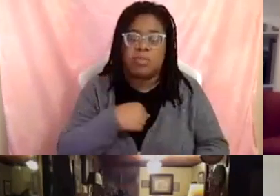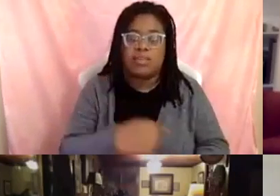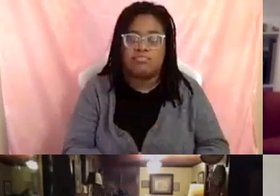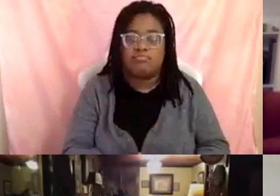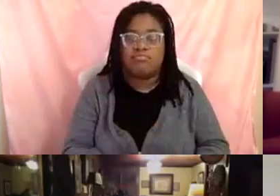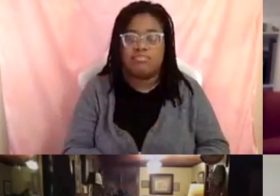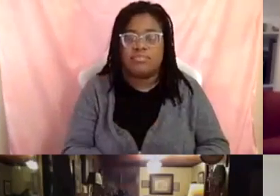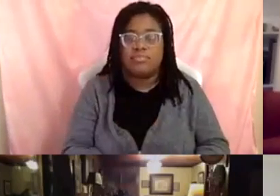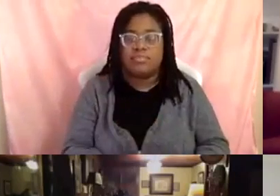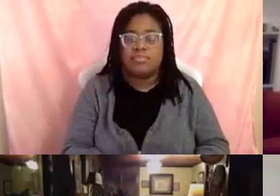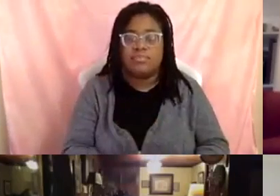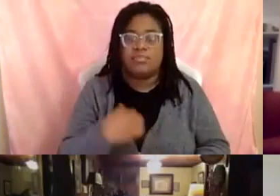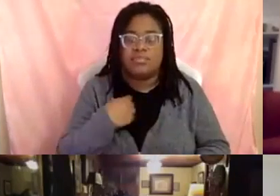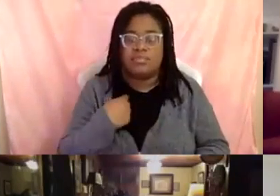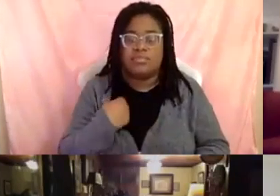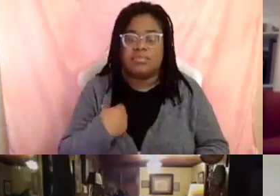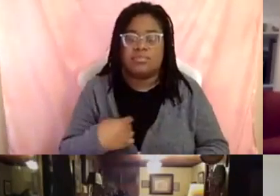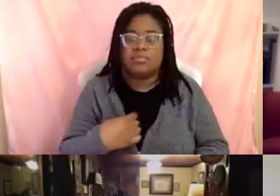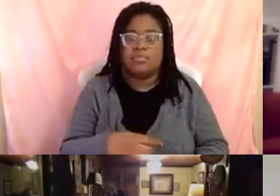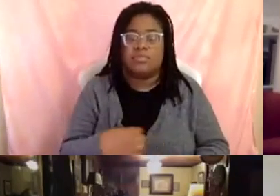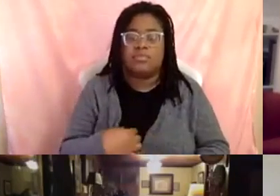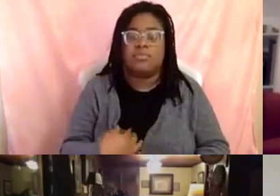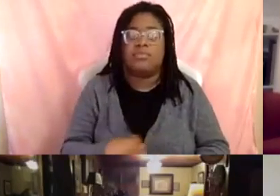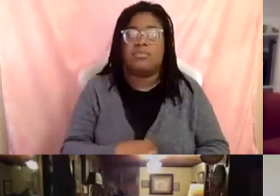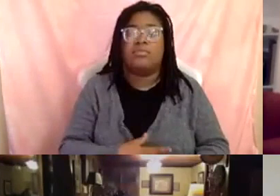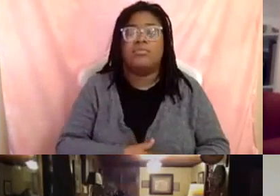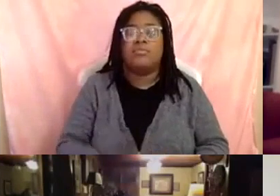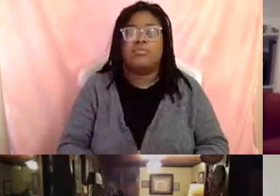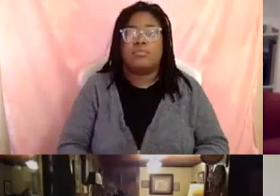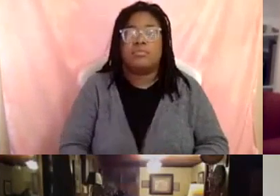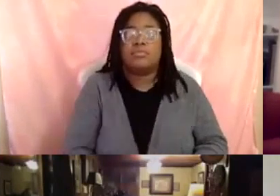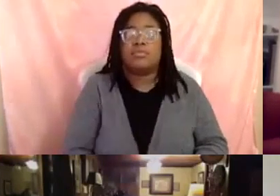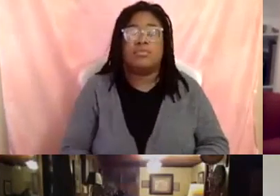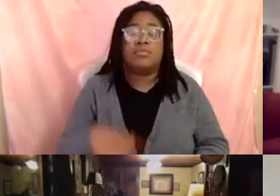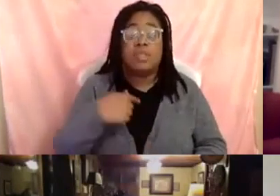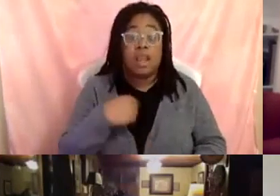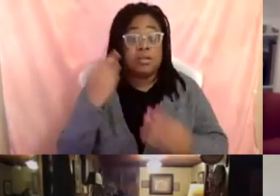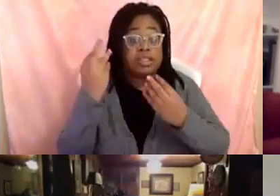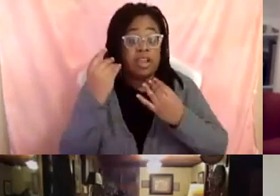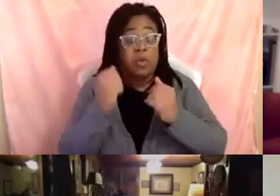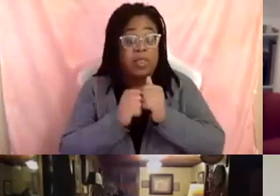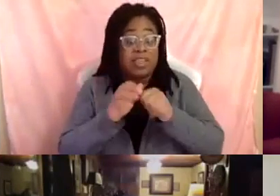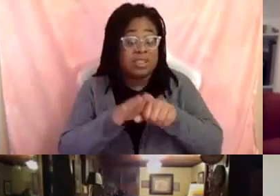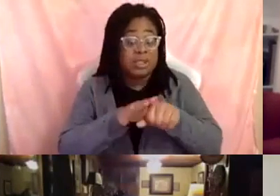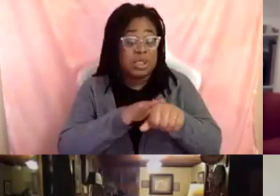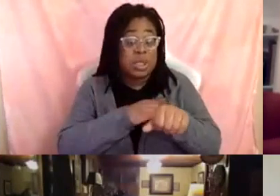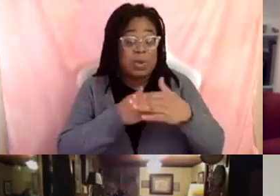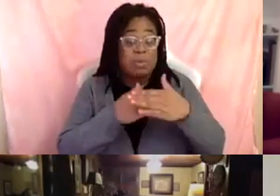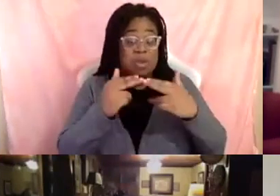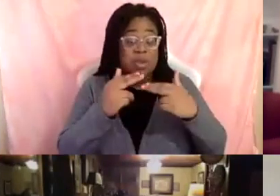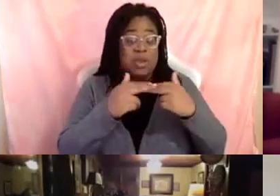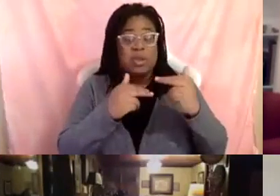me. I was thinking, I guess just with the slow build part, where, well,